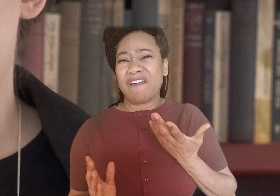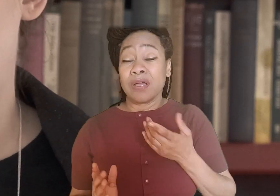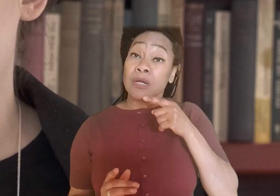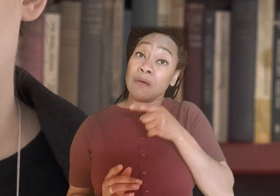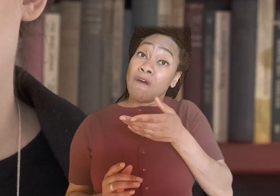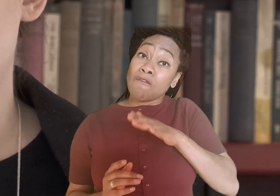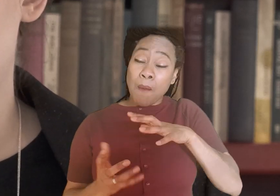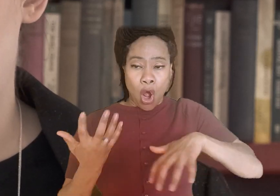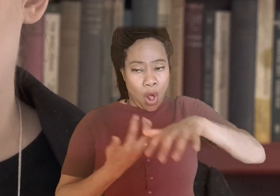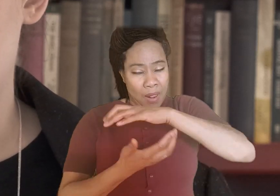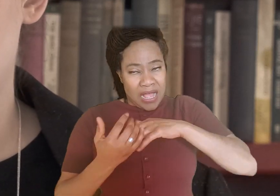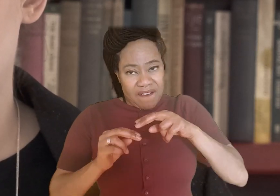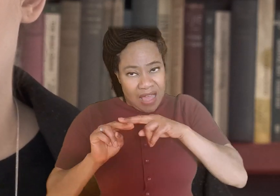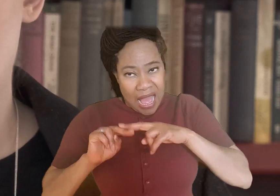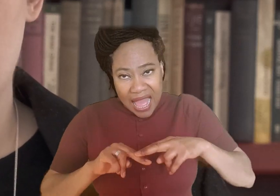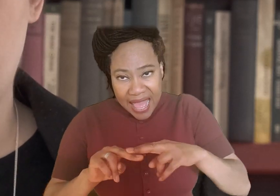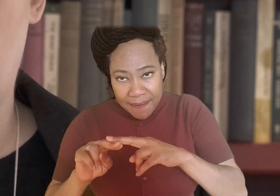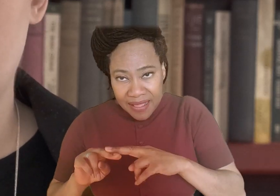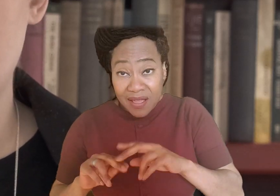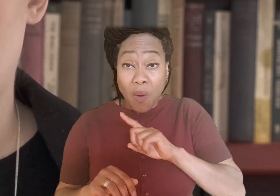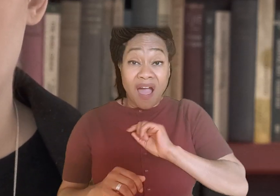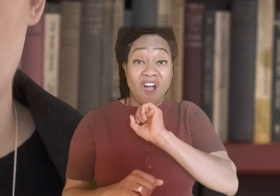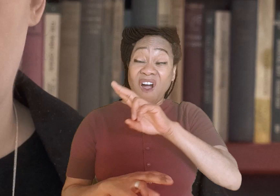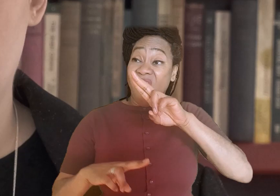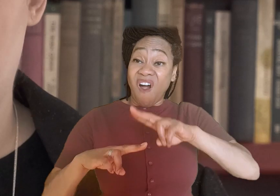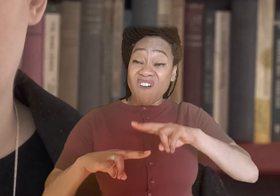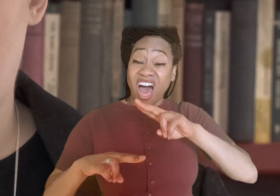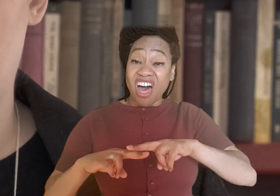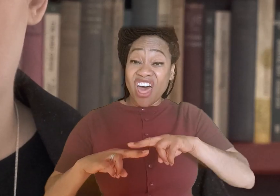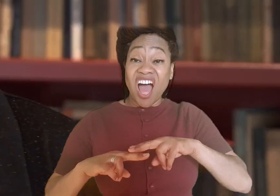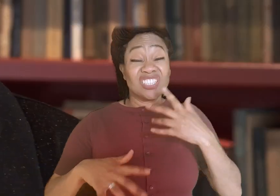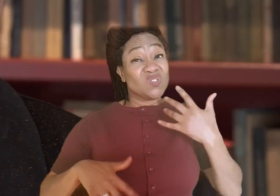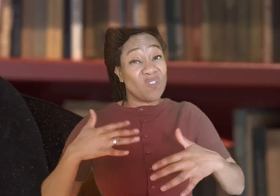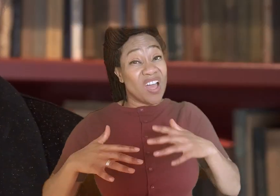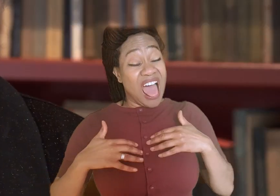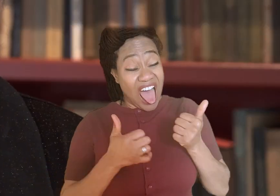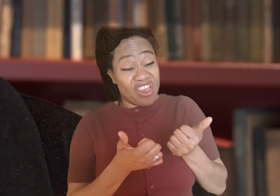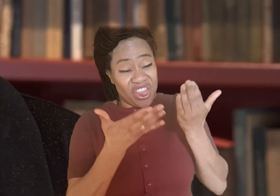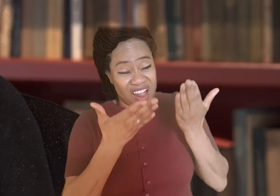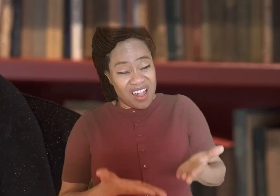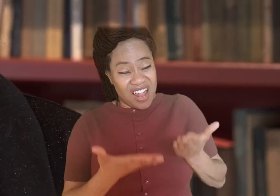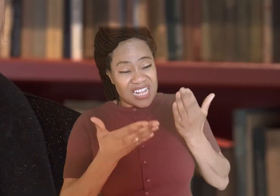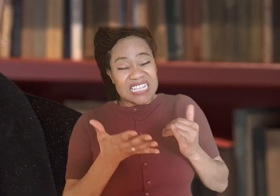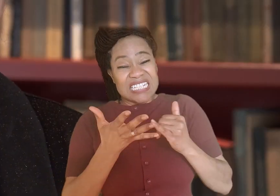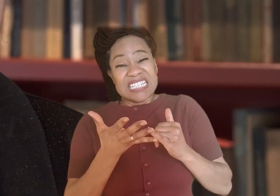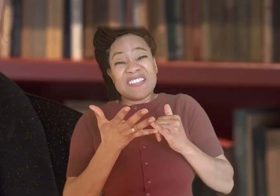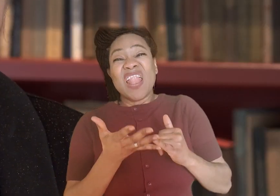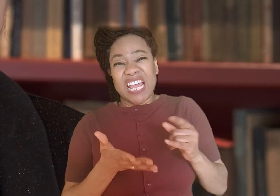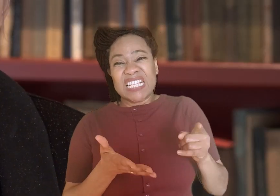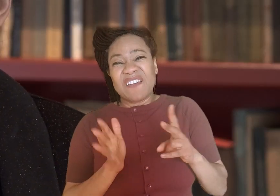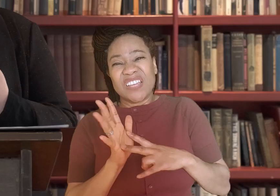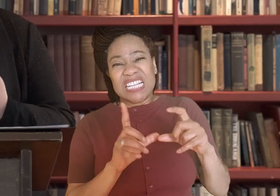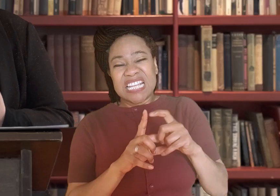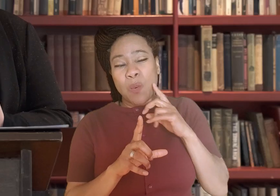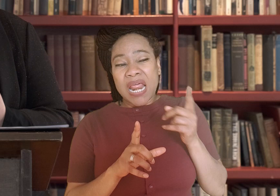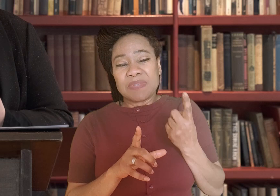from a complicated family. Her father suffered greatly with his health, partially due to a bout of syphilis as an unmarried